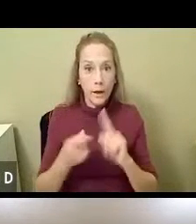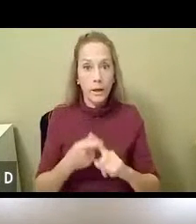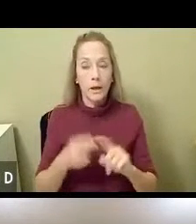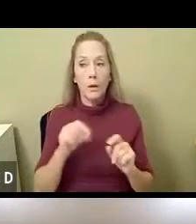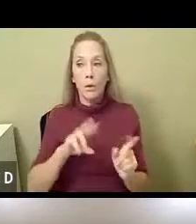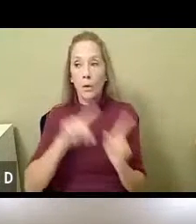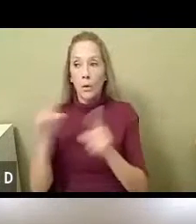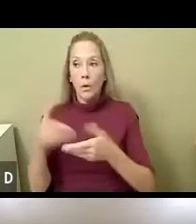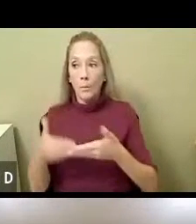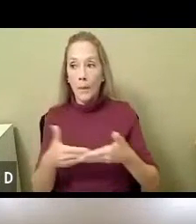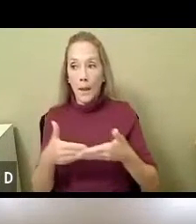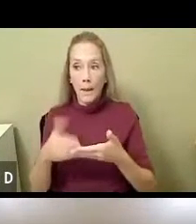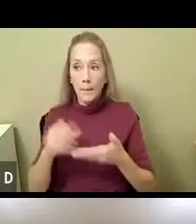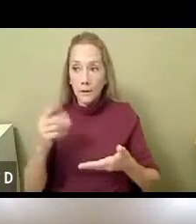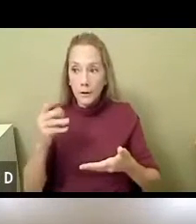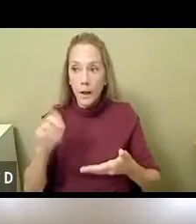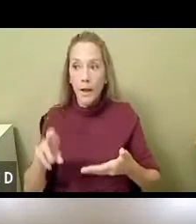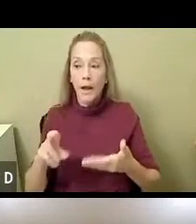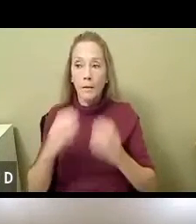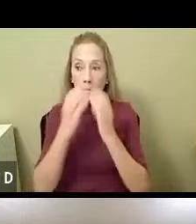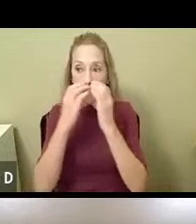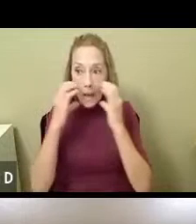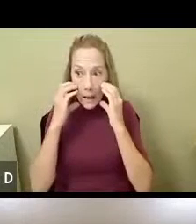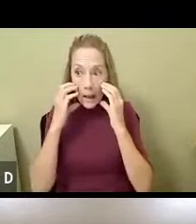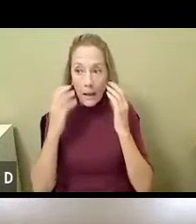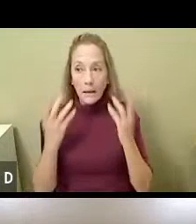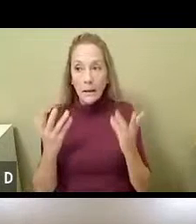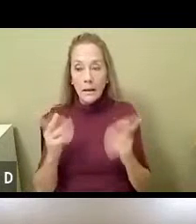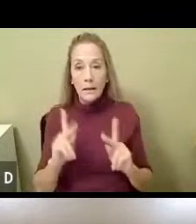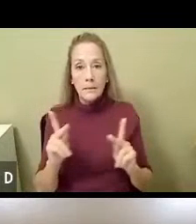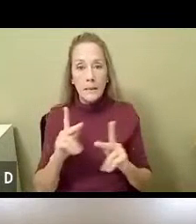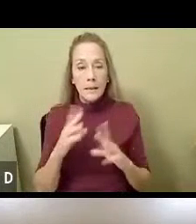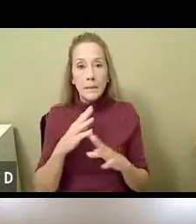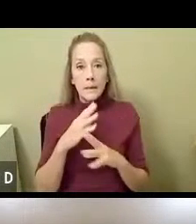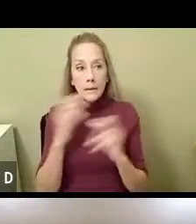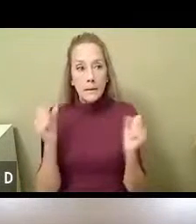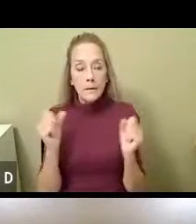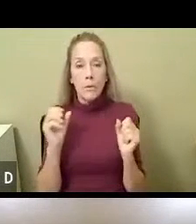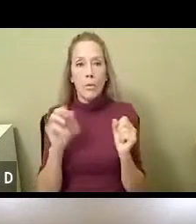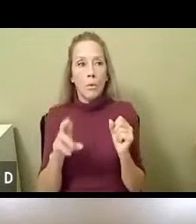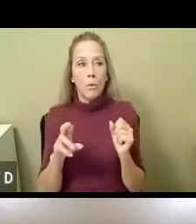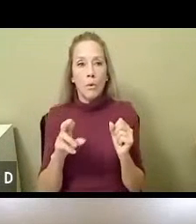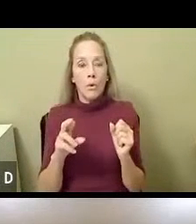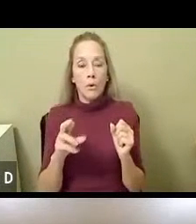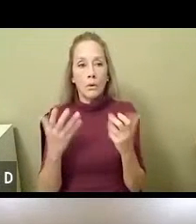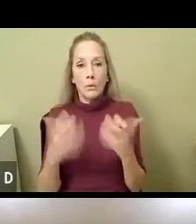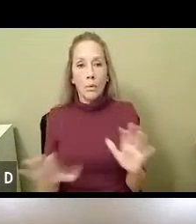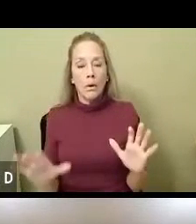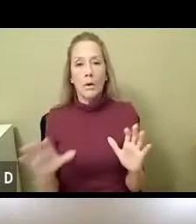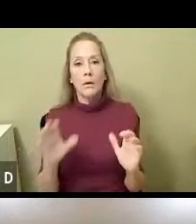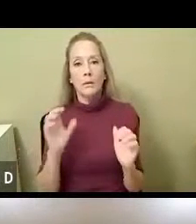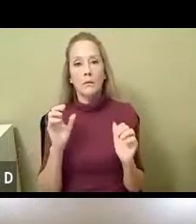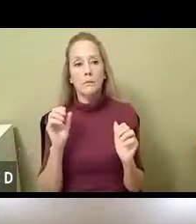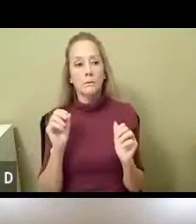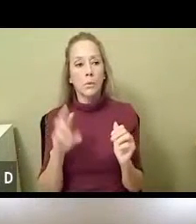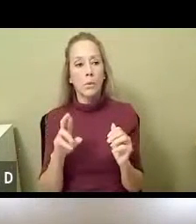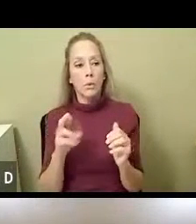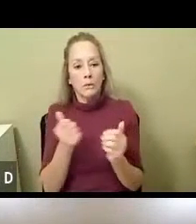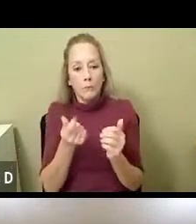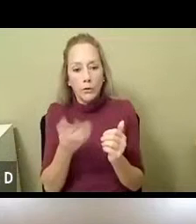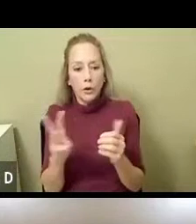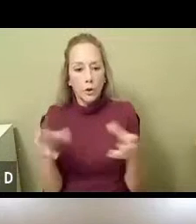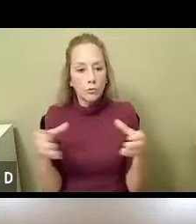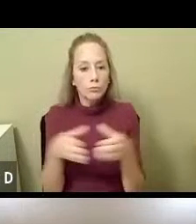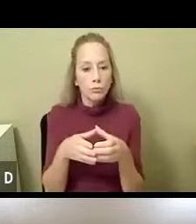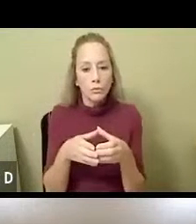shower. And those are, I mean, that's what's happening. People are getting exposed, or, you know, people just having casual gatherings and